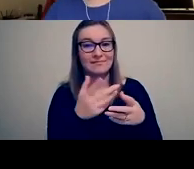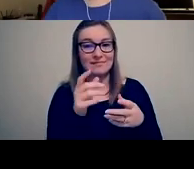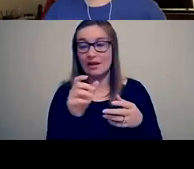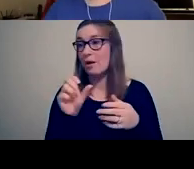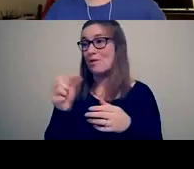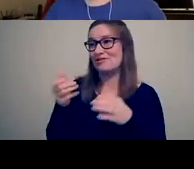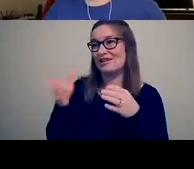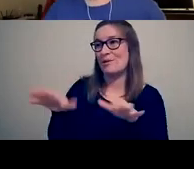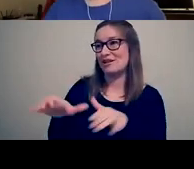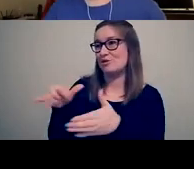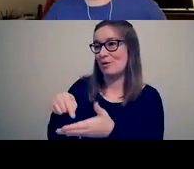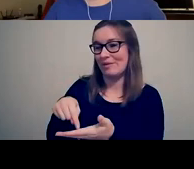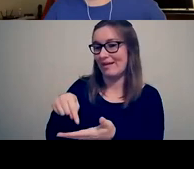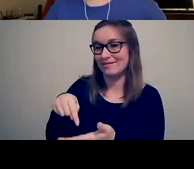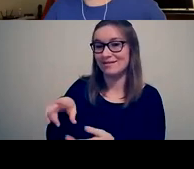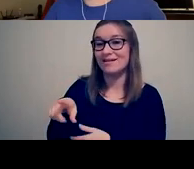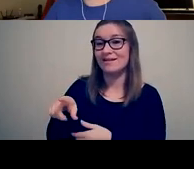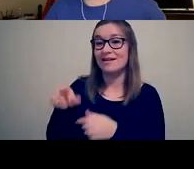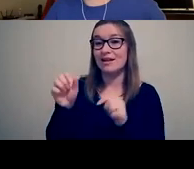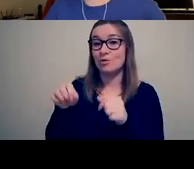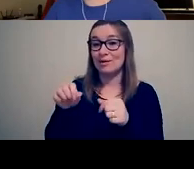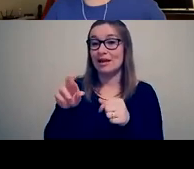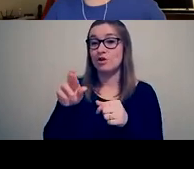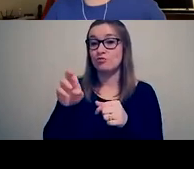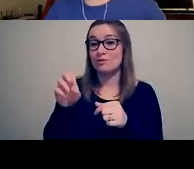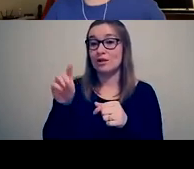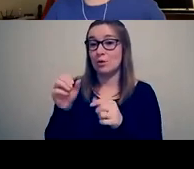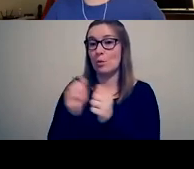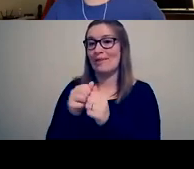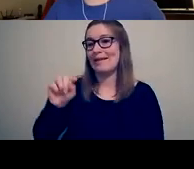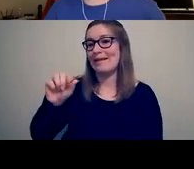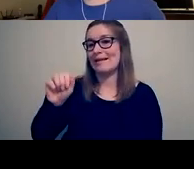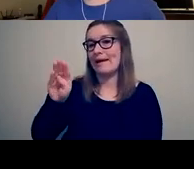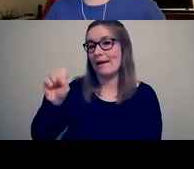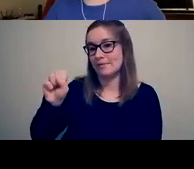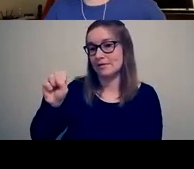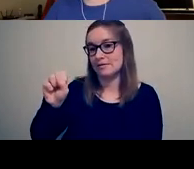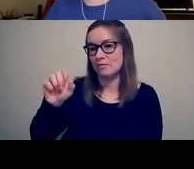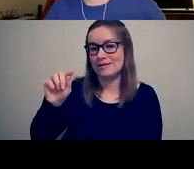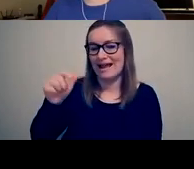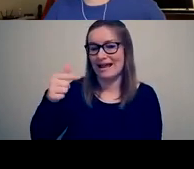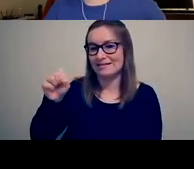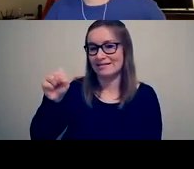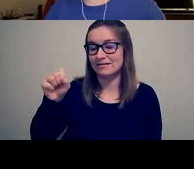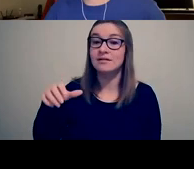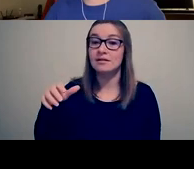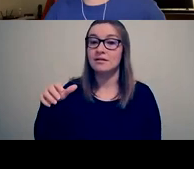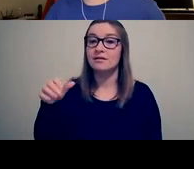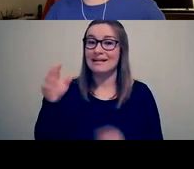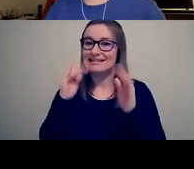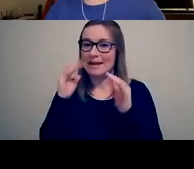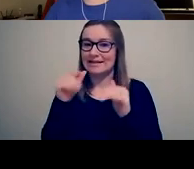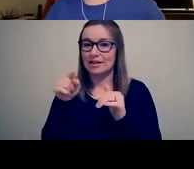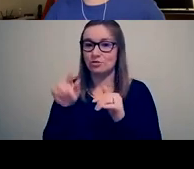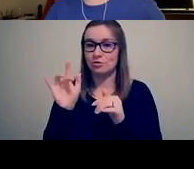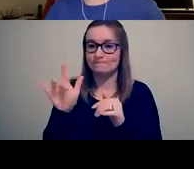I'm sorry. Then redo your plugin with tabs, because tabs are expected for you to arrow through